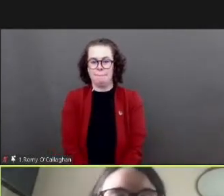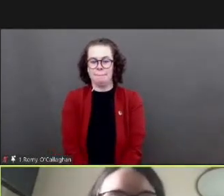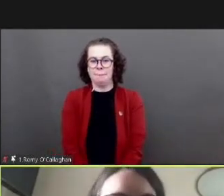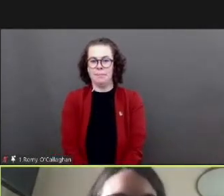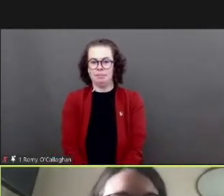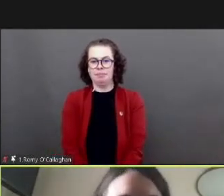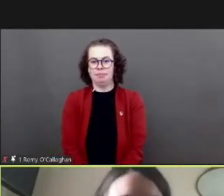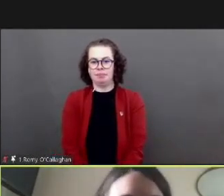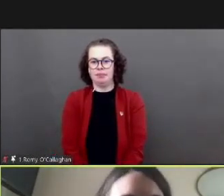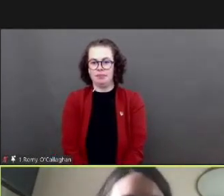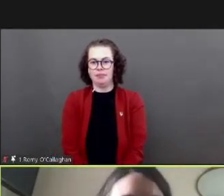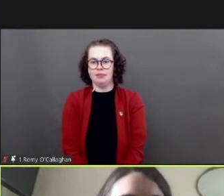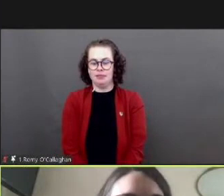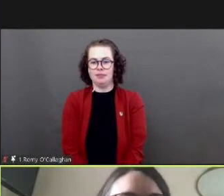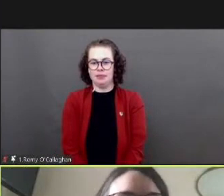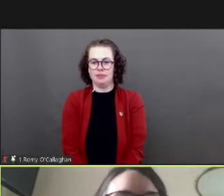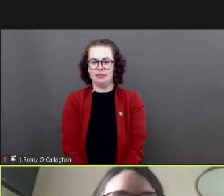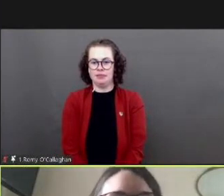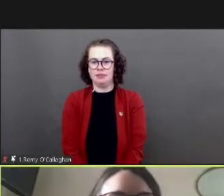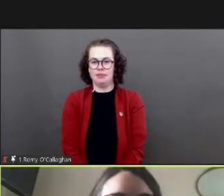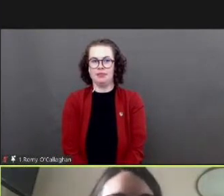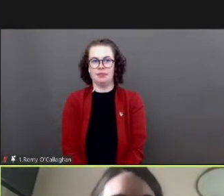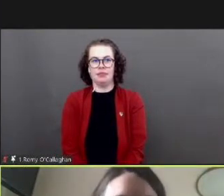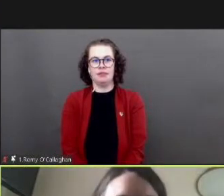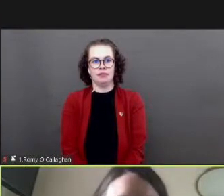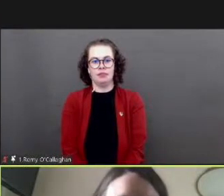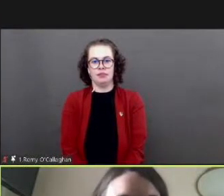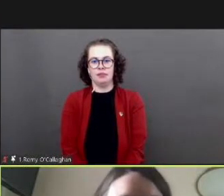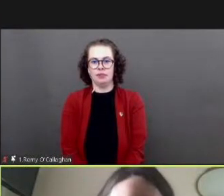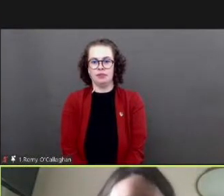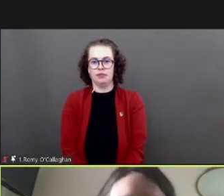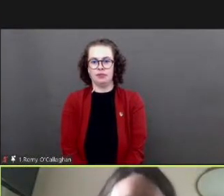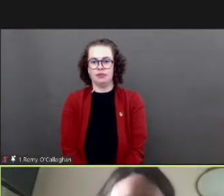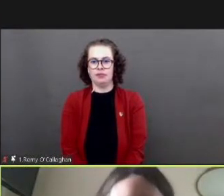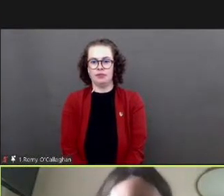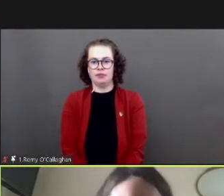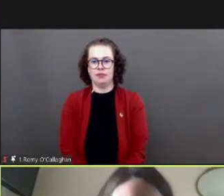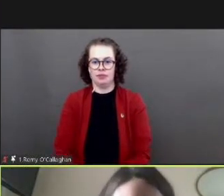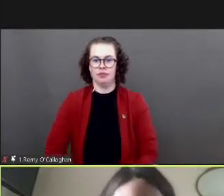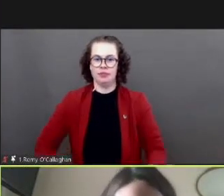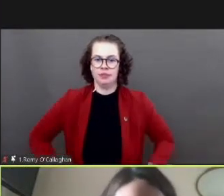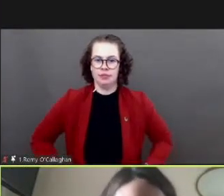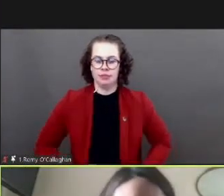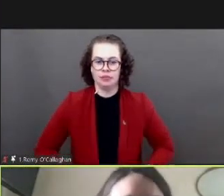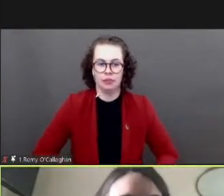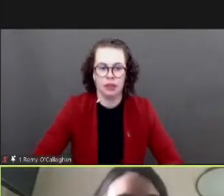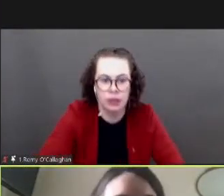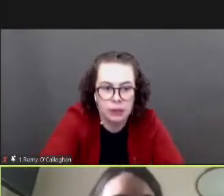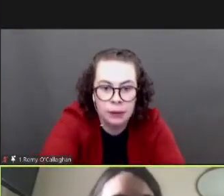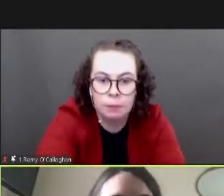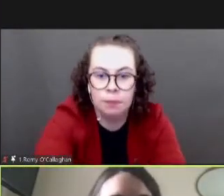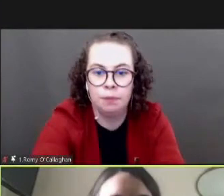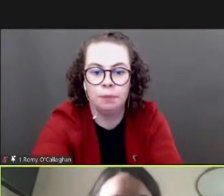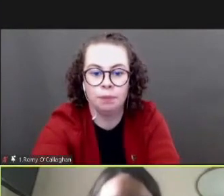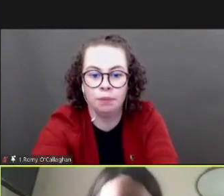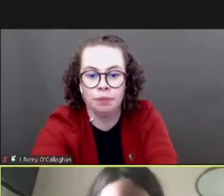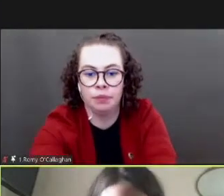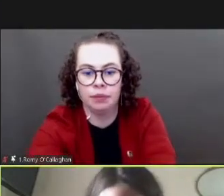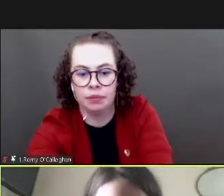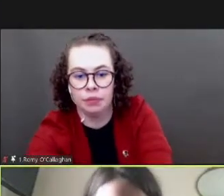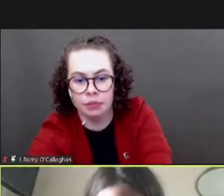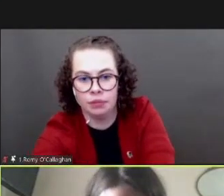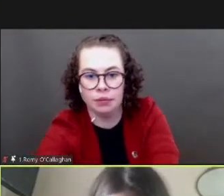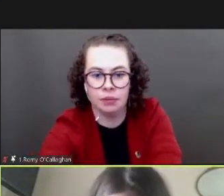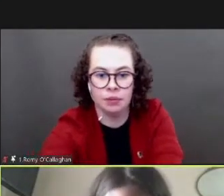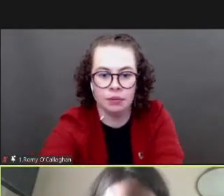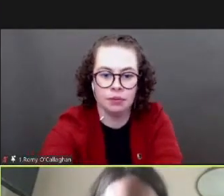are sentences of less than 1 year. The prisons are governed by the 2007 Act, which give effect